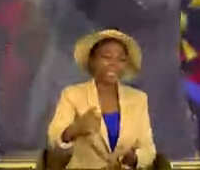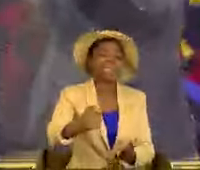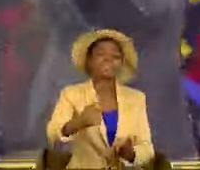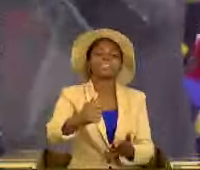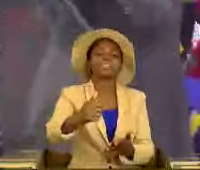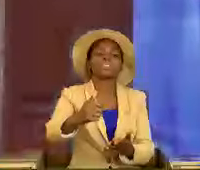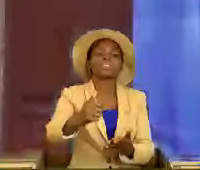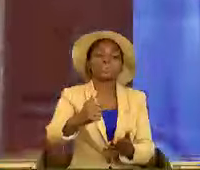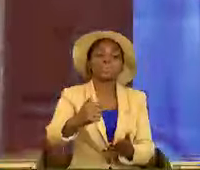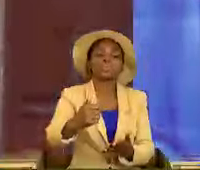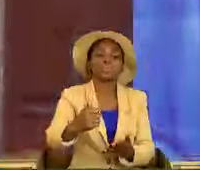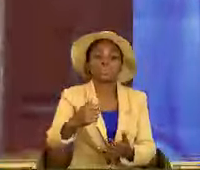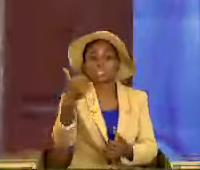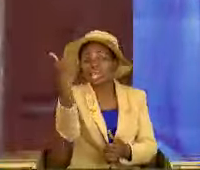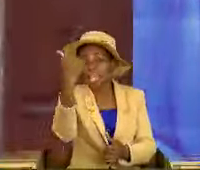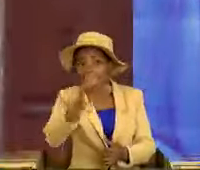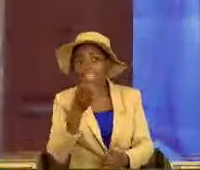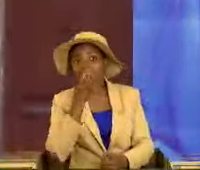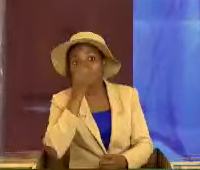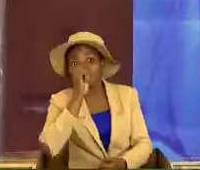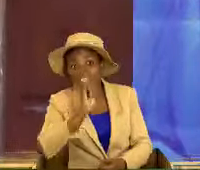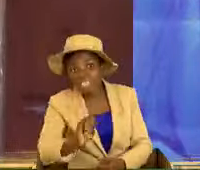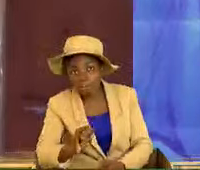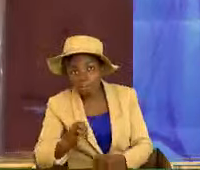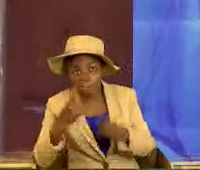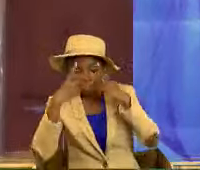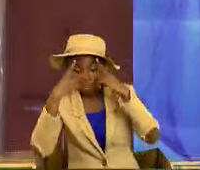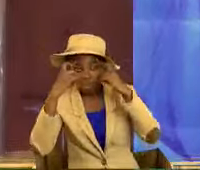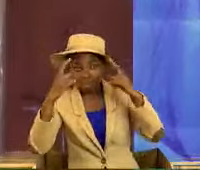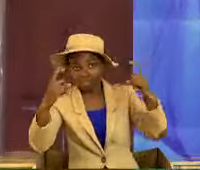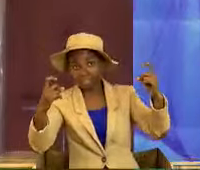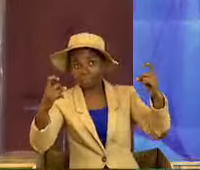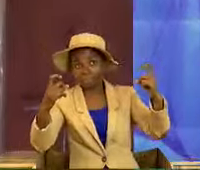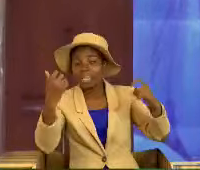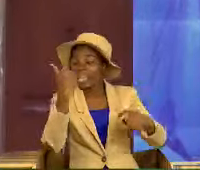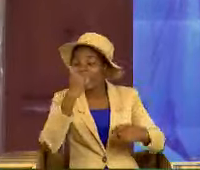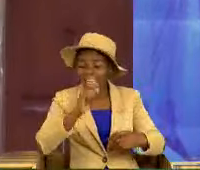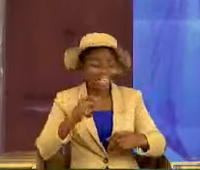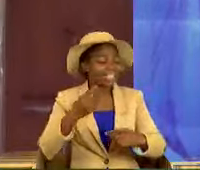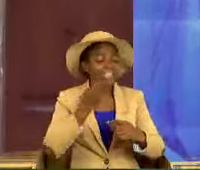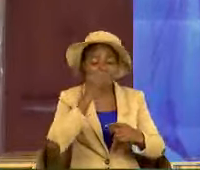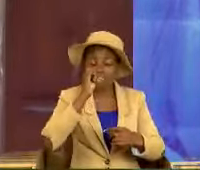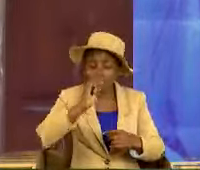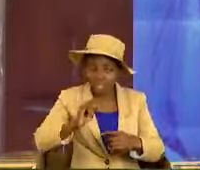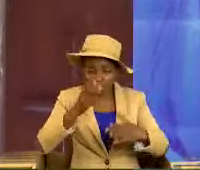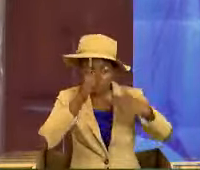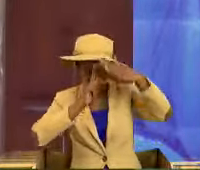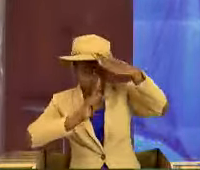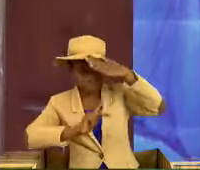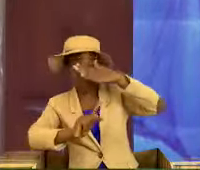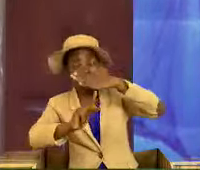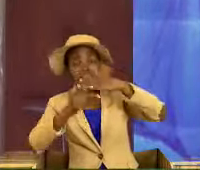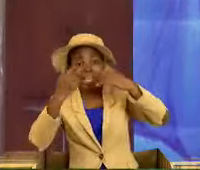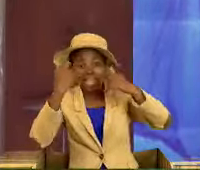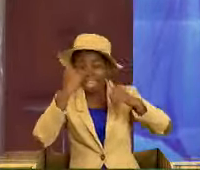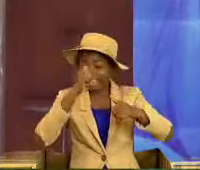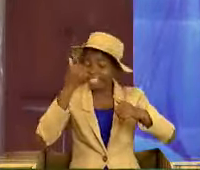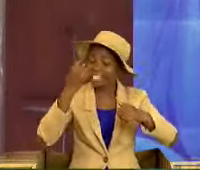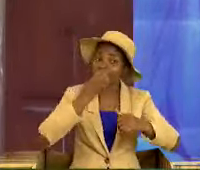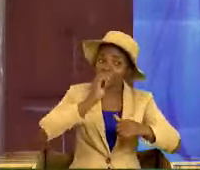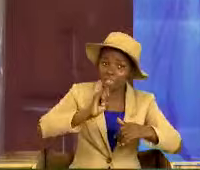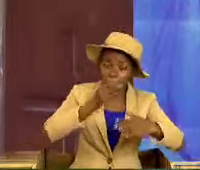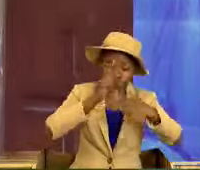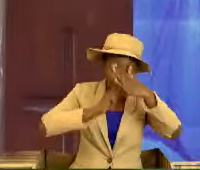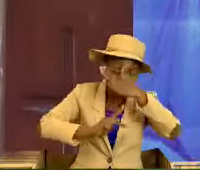Jesus any evil dream any evil Vision any evil prophecy